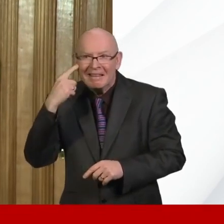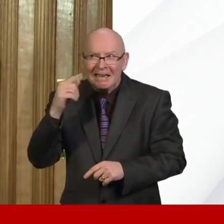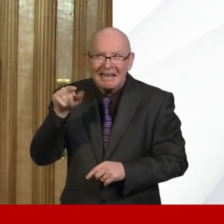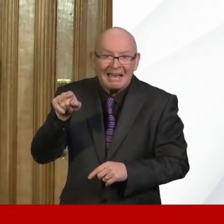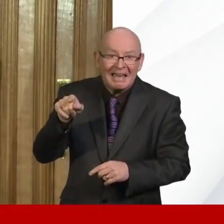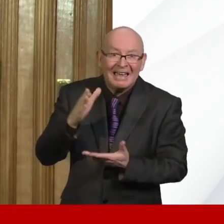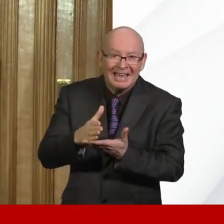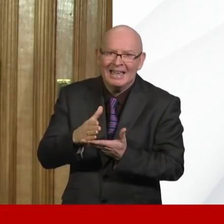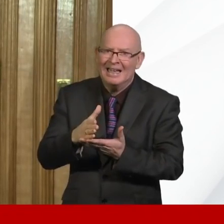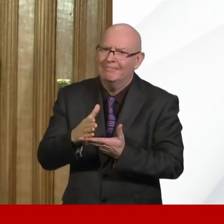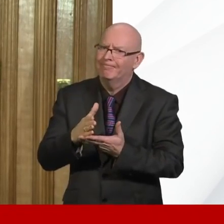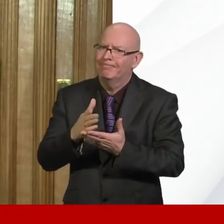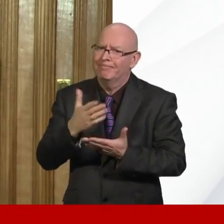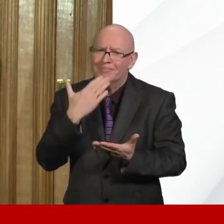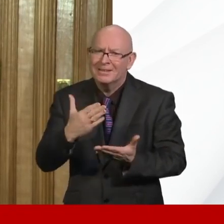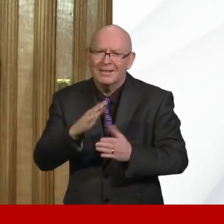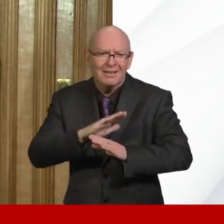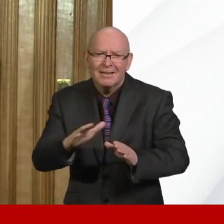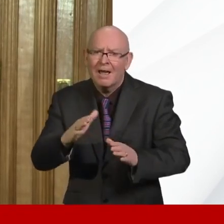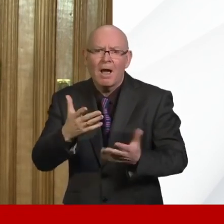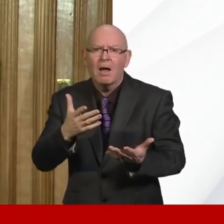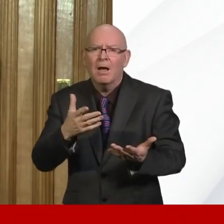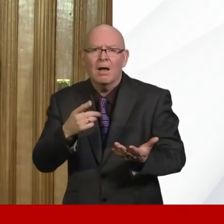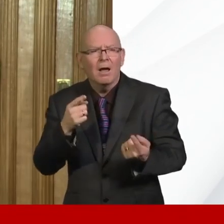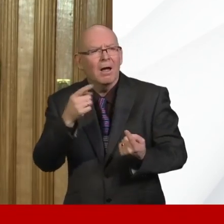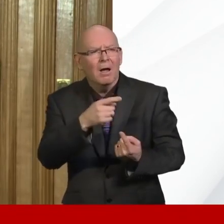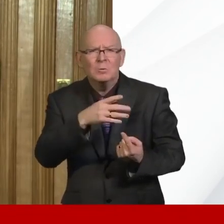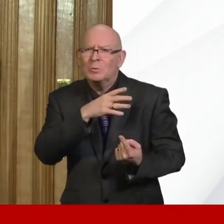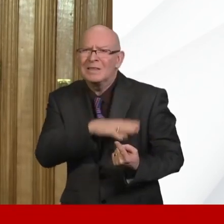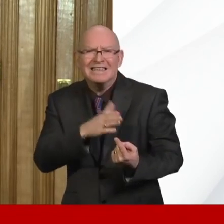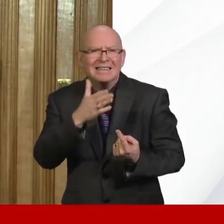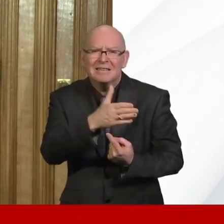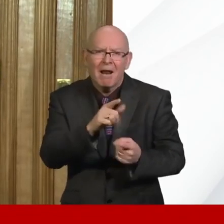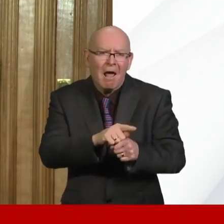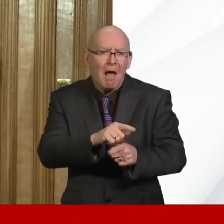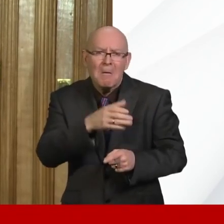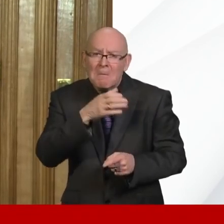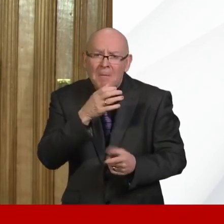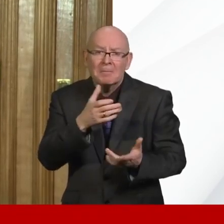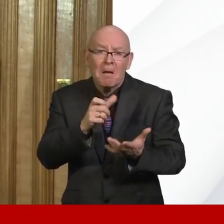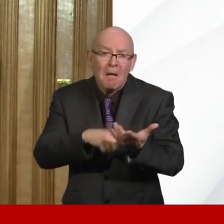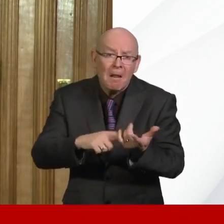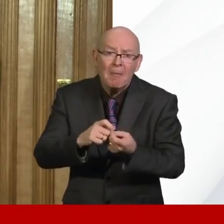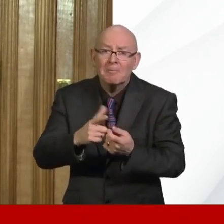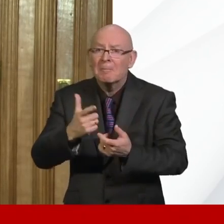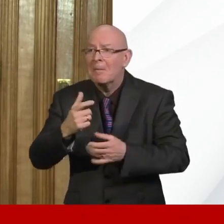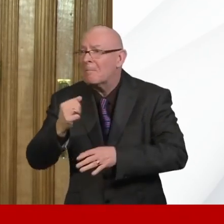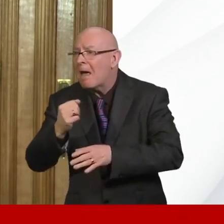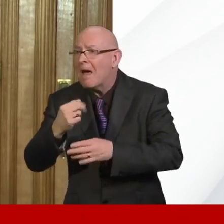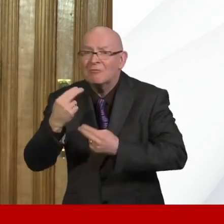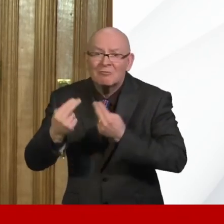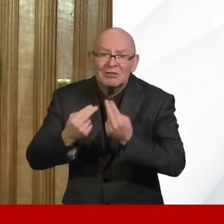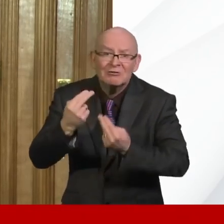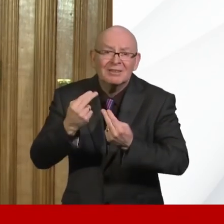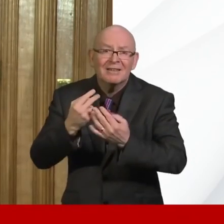up our testing capacity in the weeks ahead so that we hit 25,000 tests a day. Huge public information campaign is being